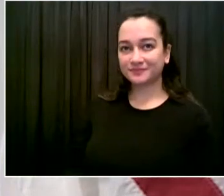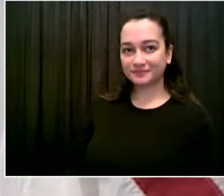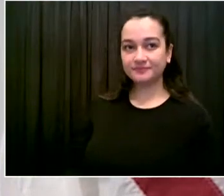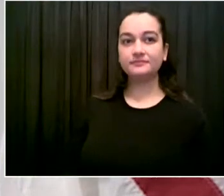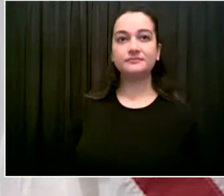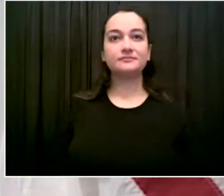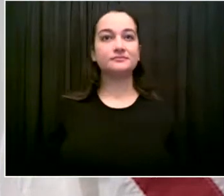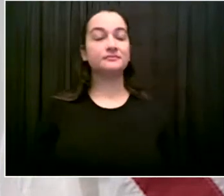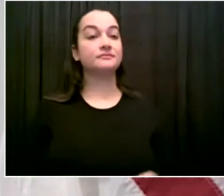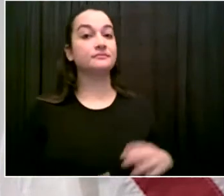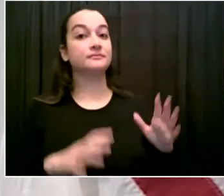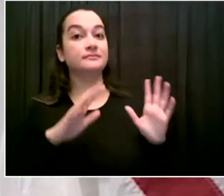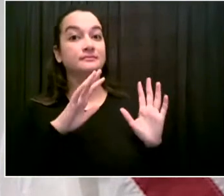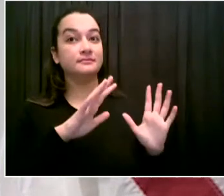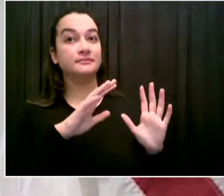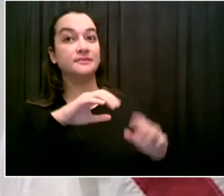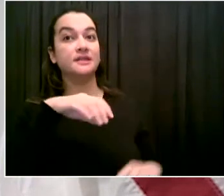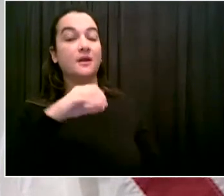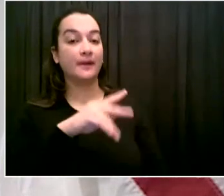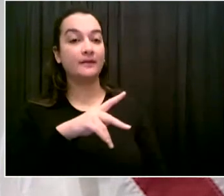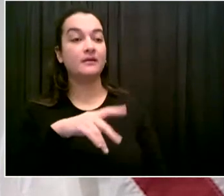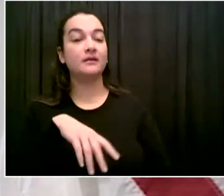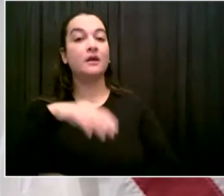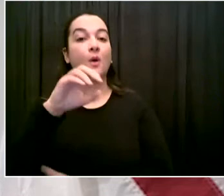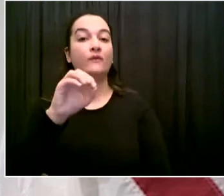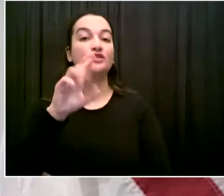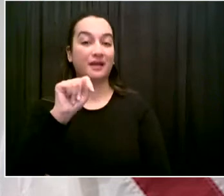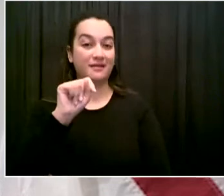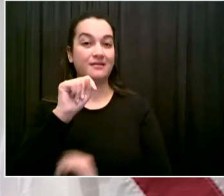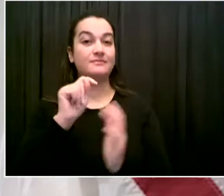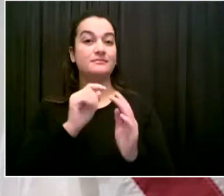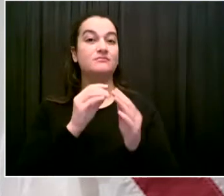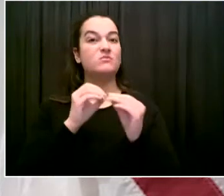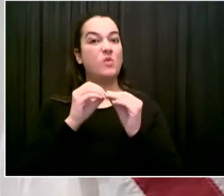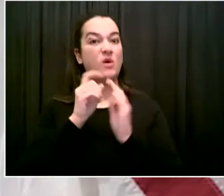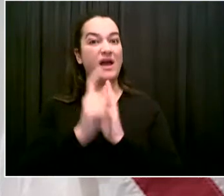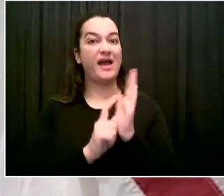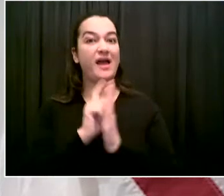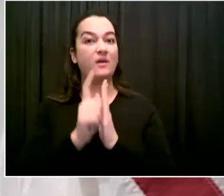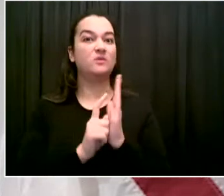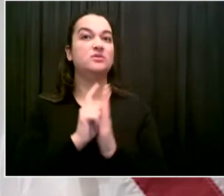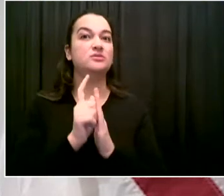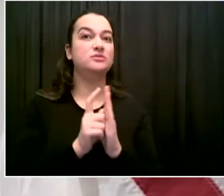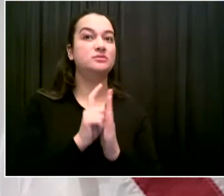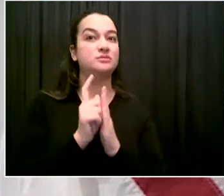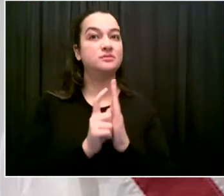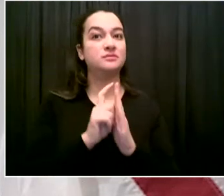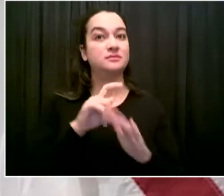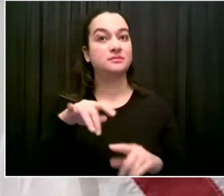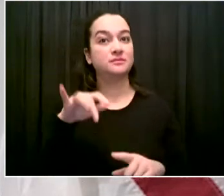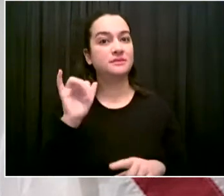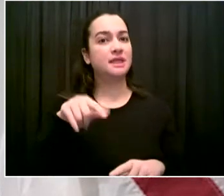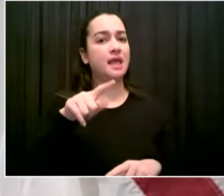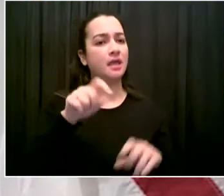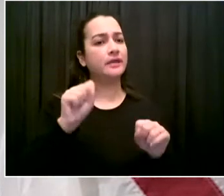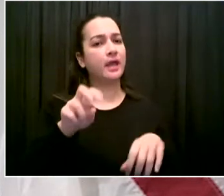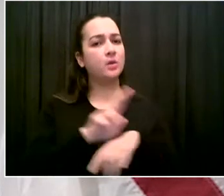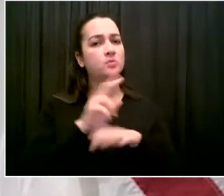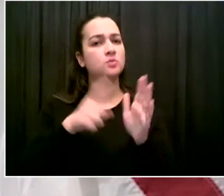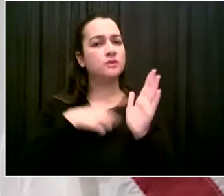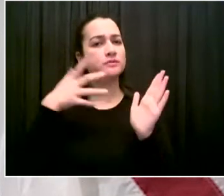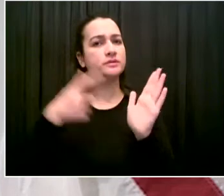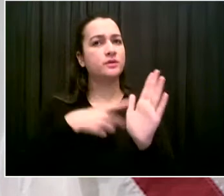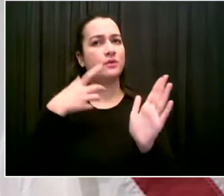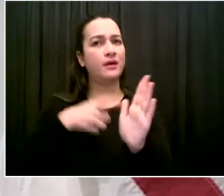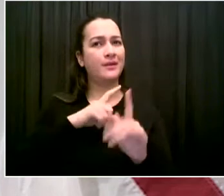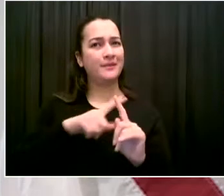relied upon. NYPD is particularly well managed today. It has gotten better with every decade and every year, and Commissioner Shea is a very smart, data-driven, modern